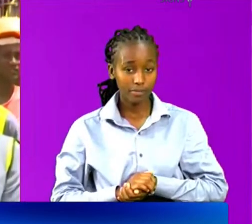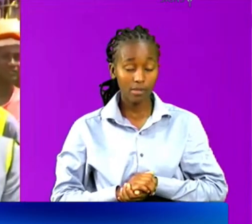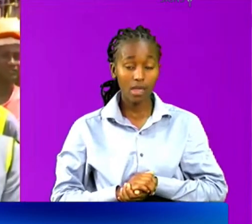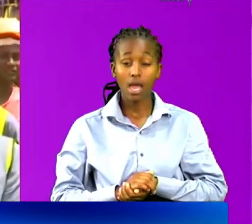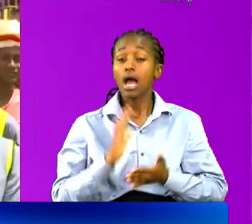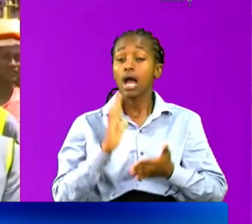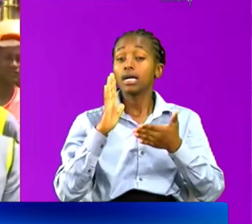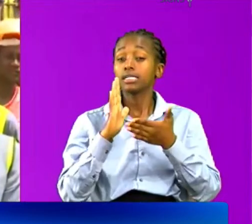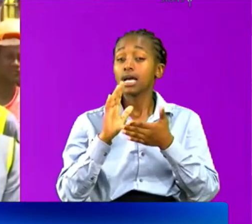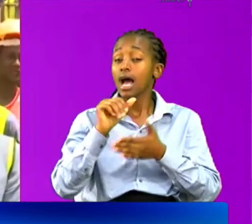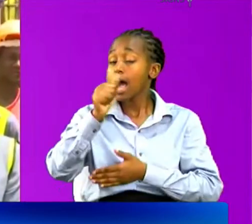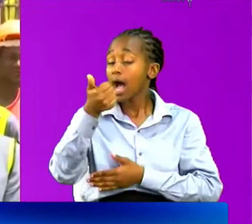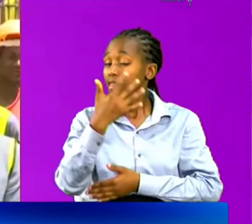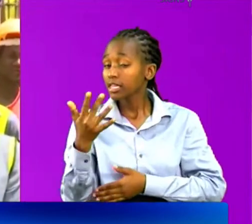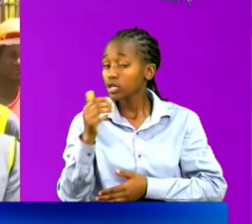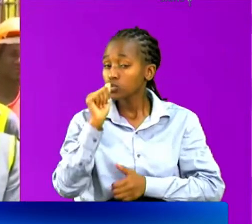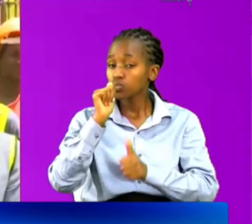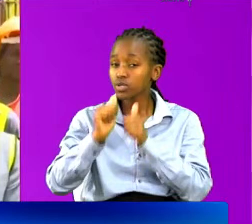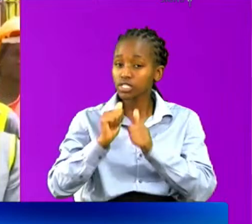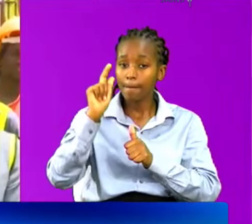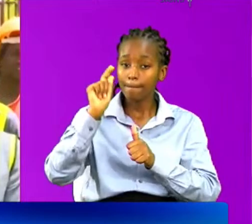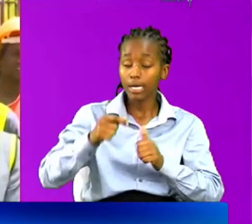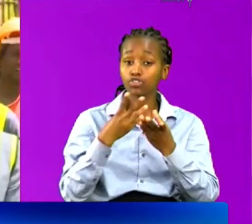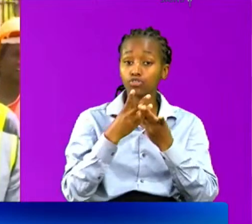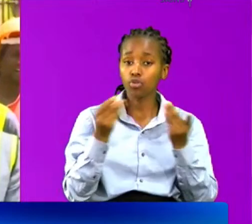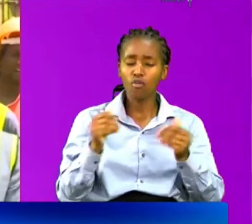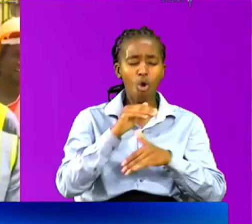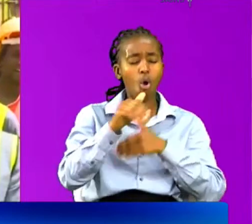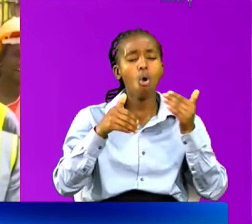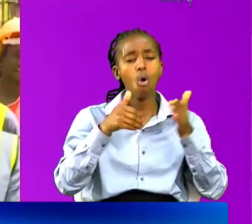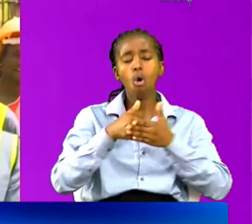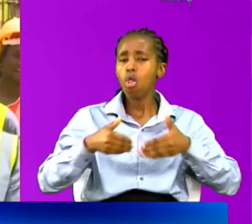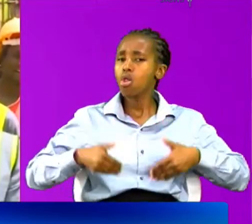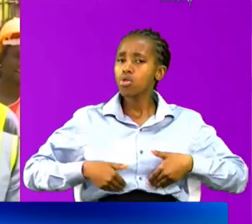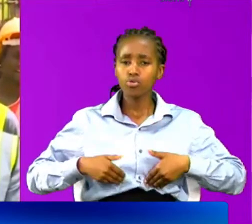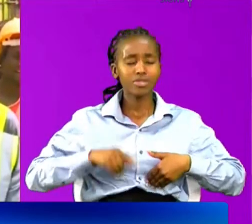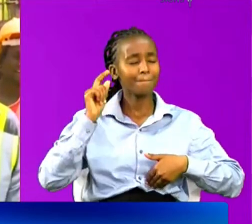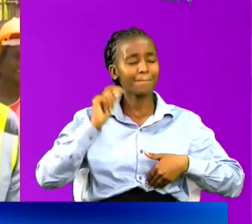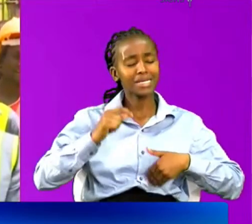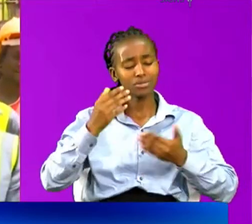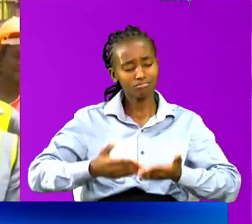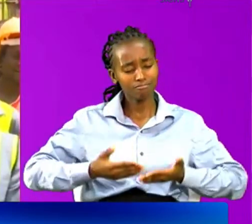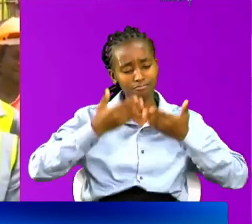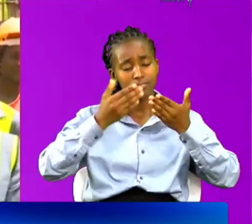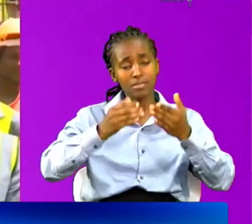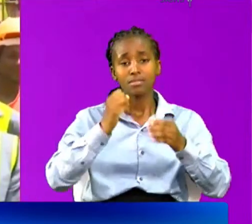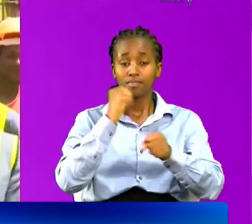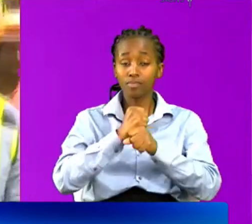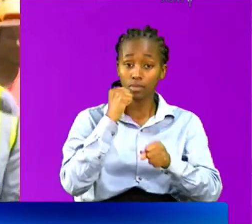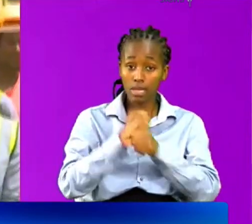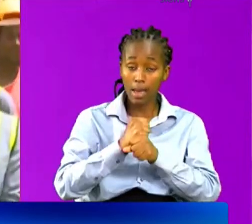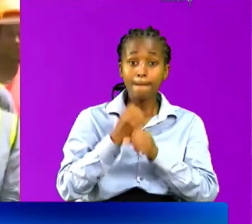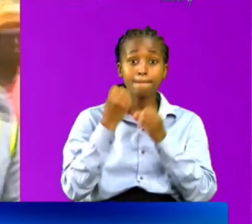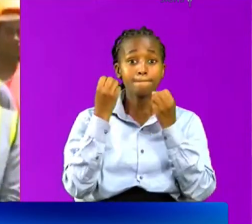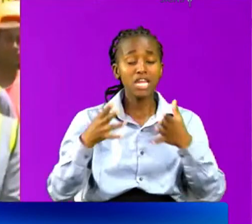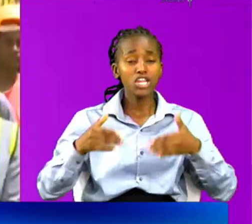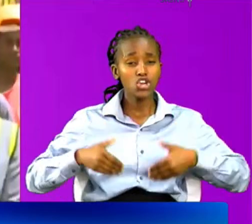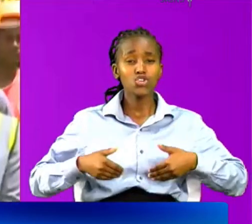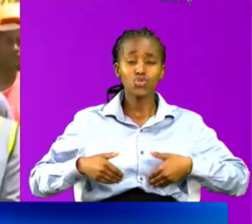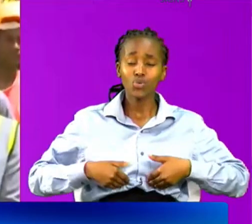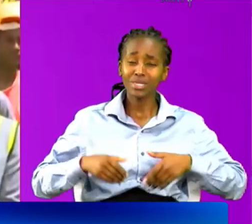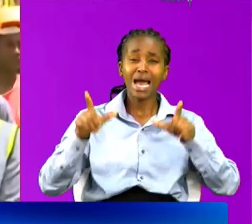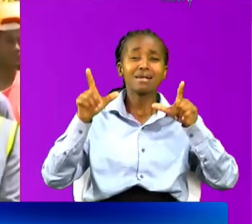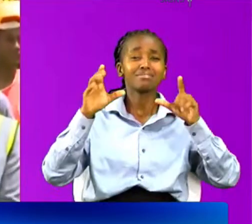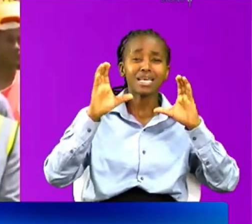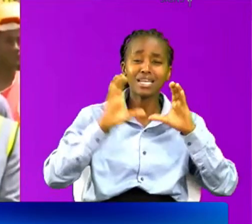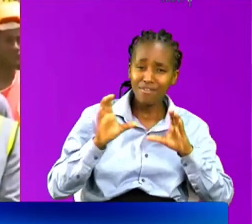lazima tupange ajira ya vijana wetu. Tuko na vijana wengi wamemaliza shule, wako na certificate, wako na diploma,